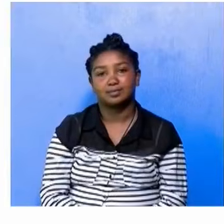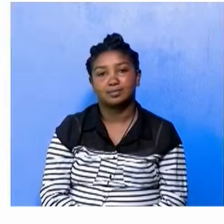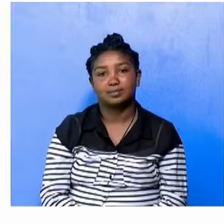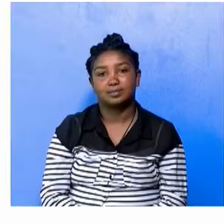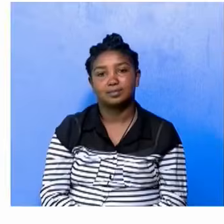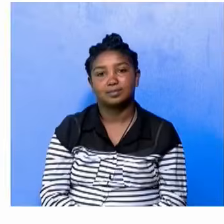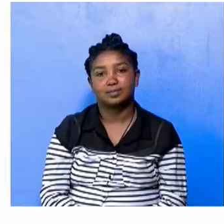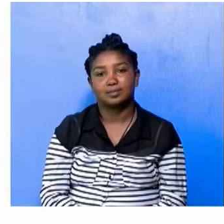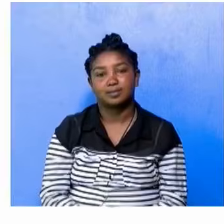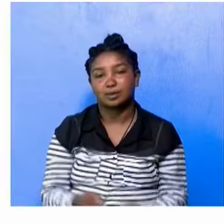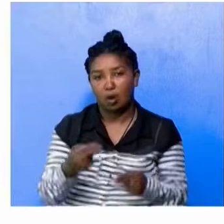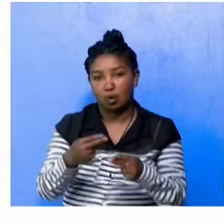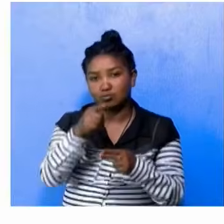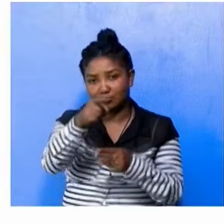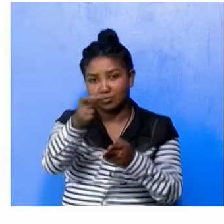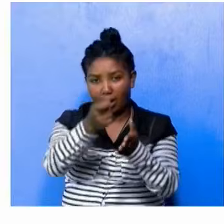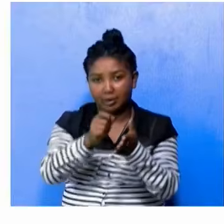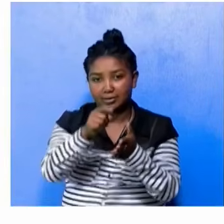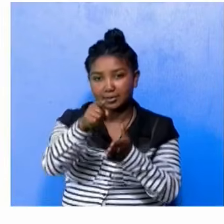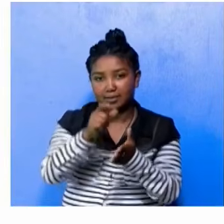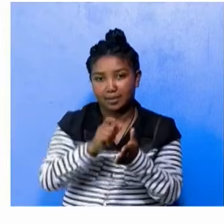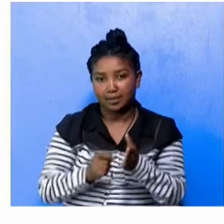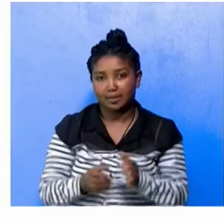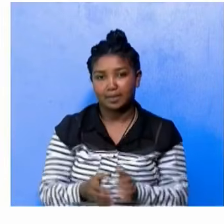write these nouns.